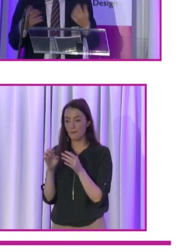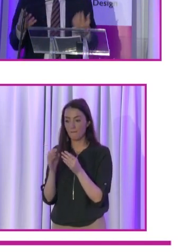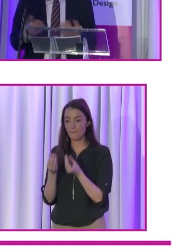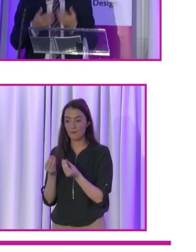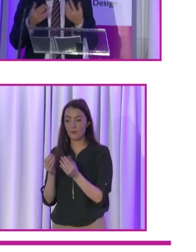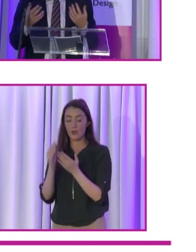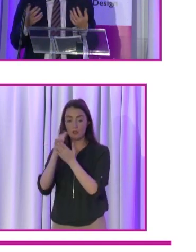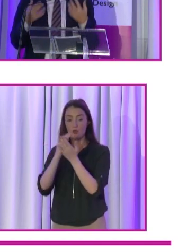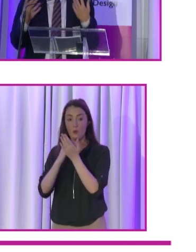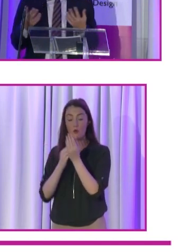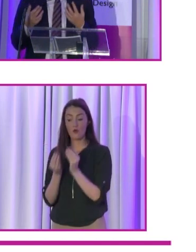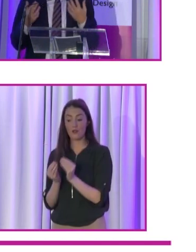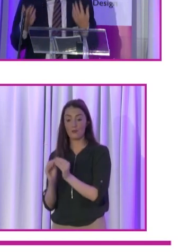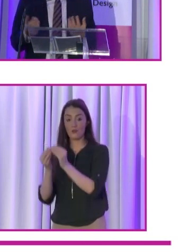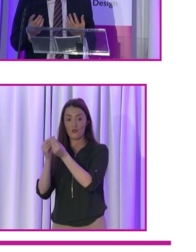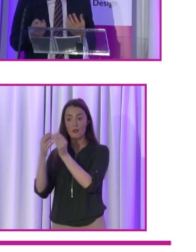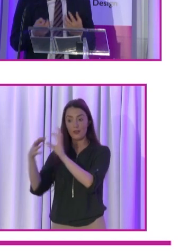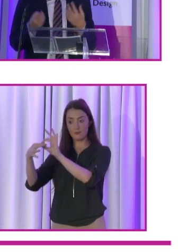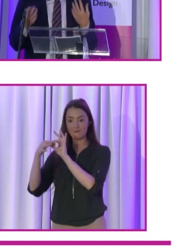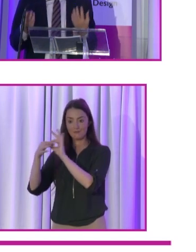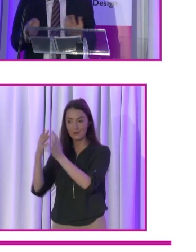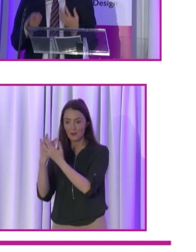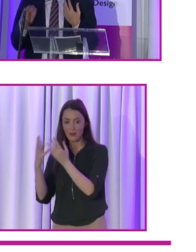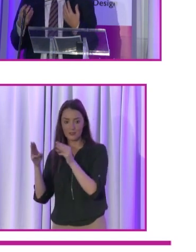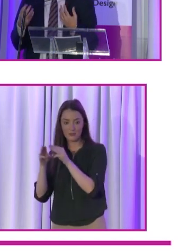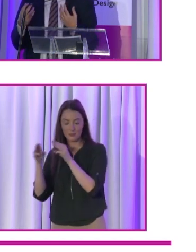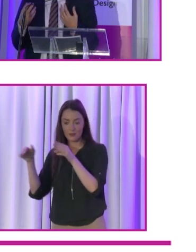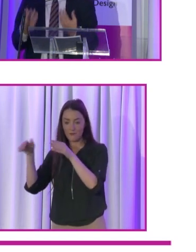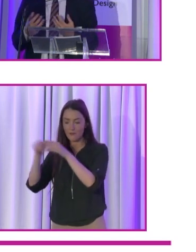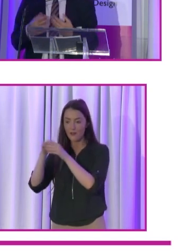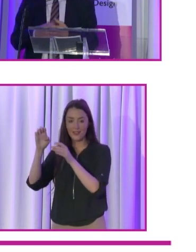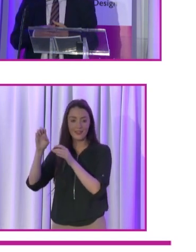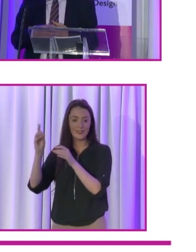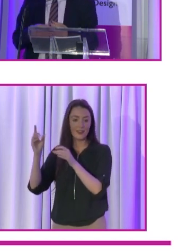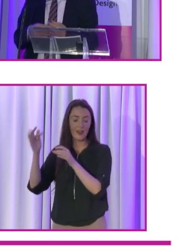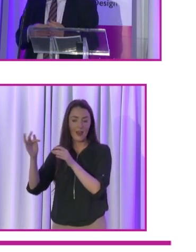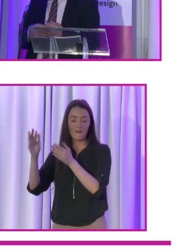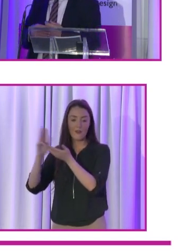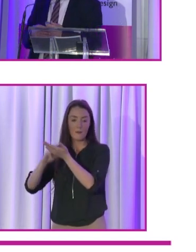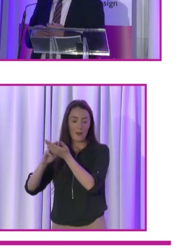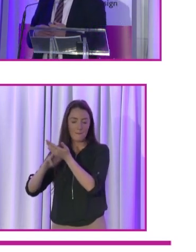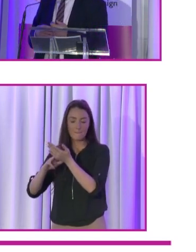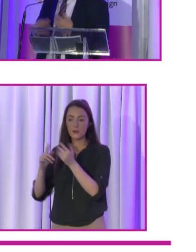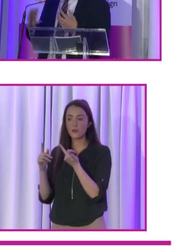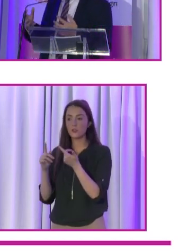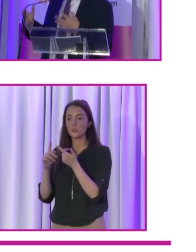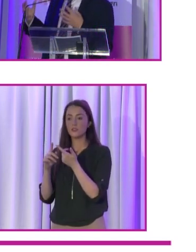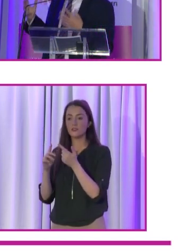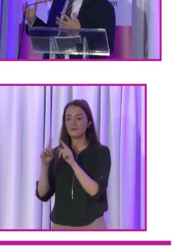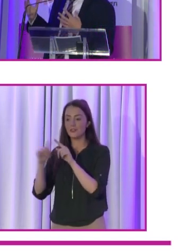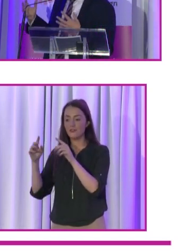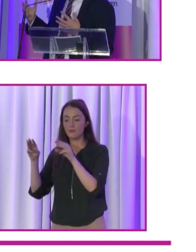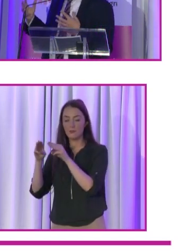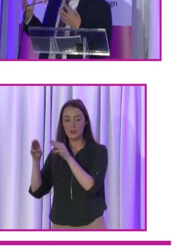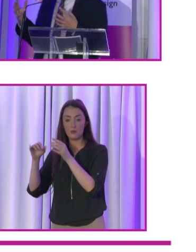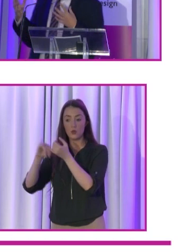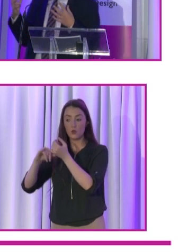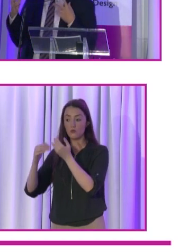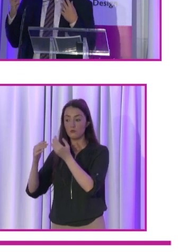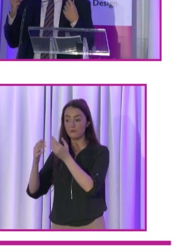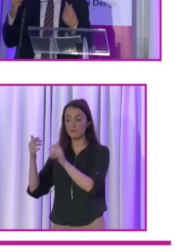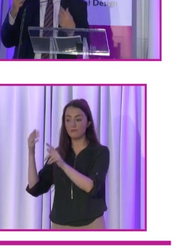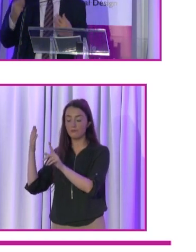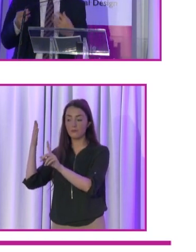created collaboratively with all the EDF members and all delegates of this conference, it includes a broad range